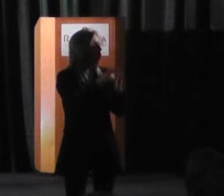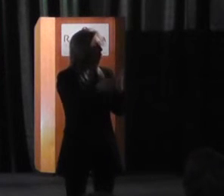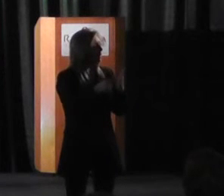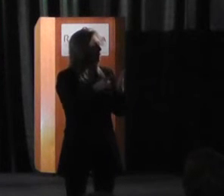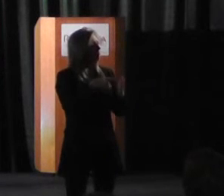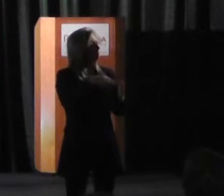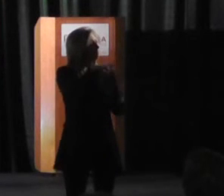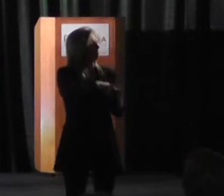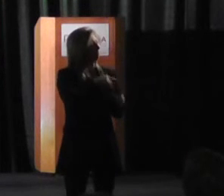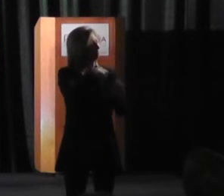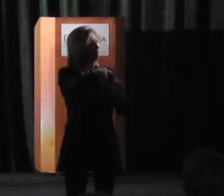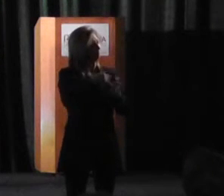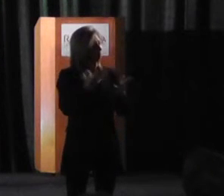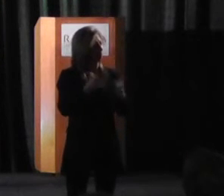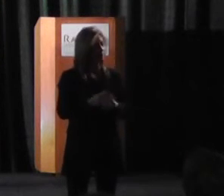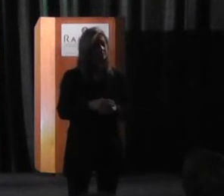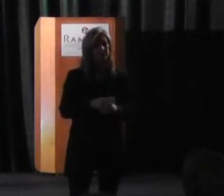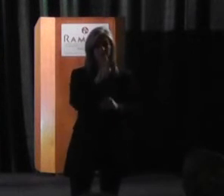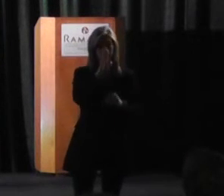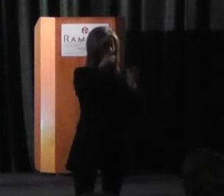stutter because it has made me a good listener.